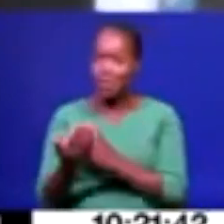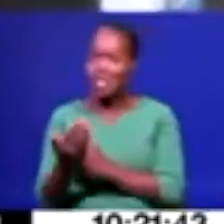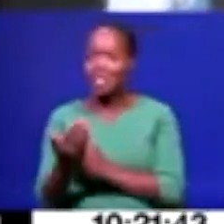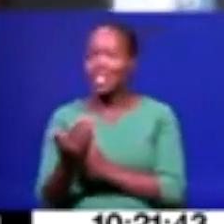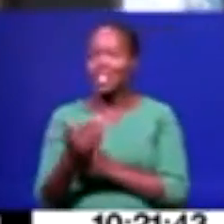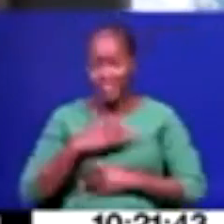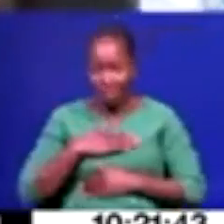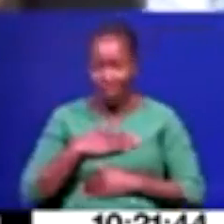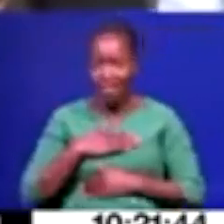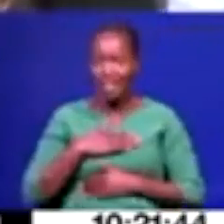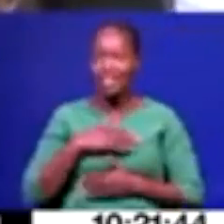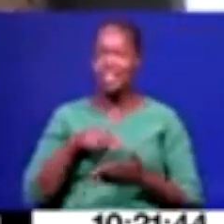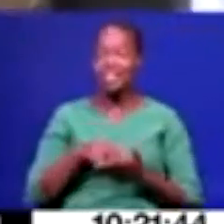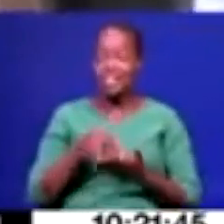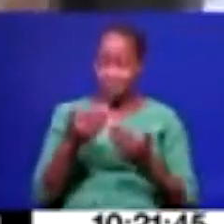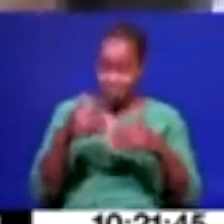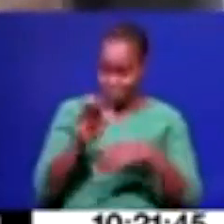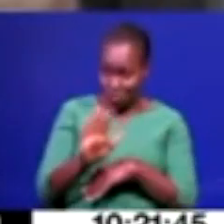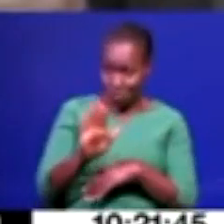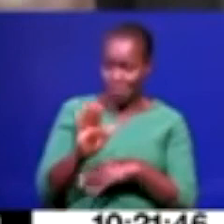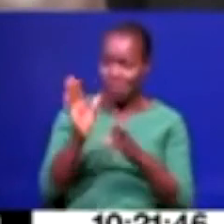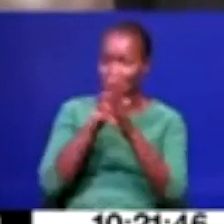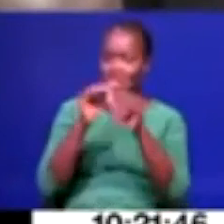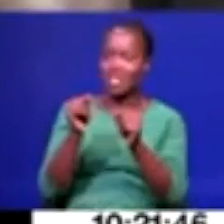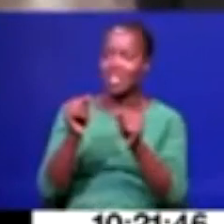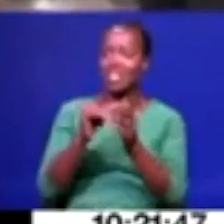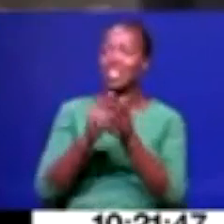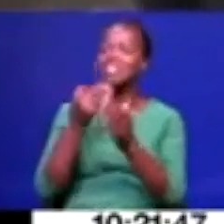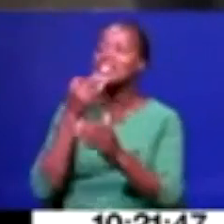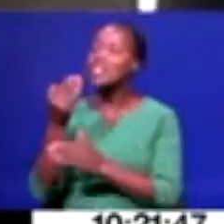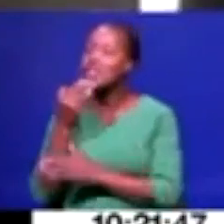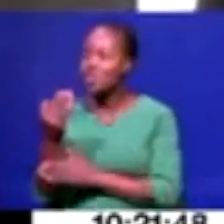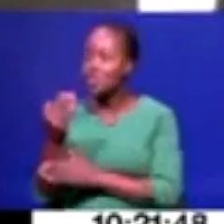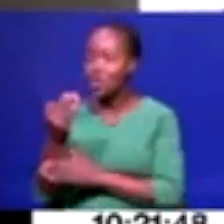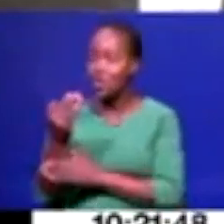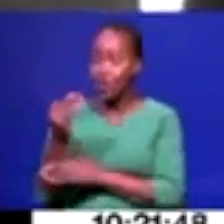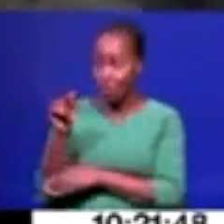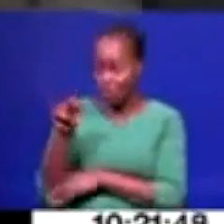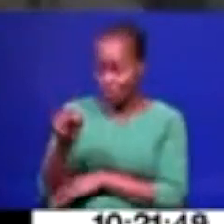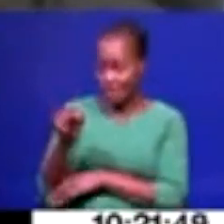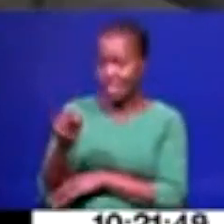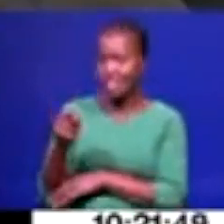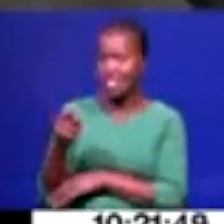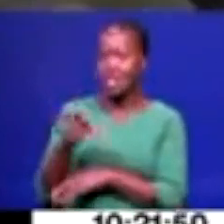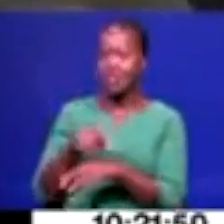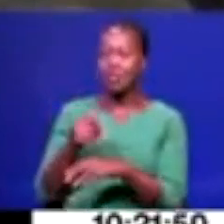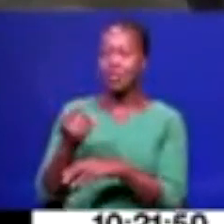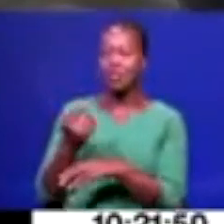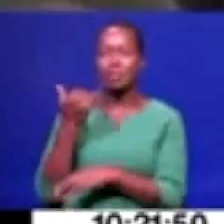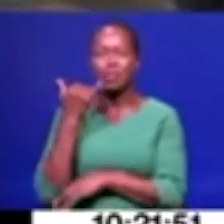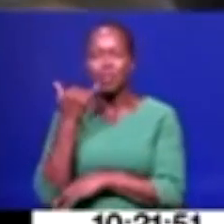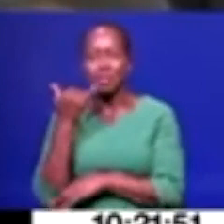Morning. It's an honor to stand in front of you, Mr. President, to just say thank you for this. Actually, I was called around 1 a.m. I